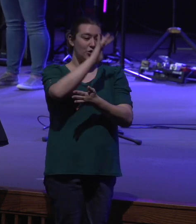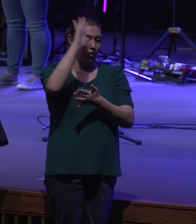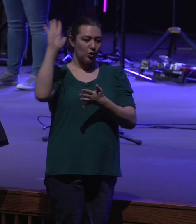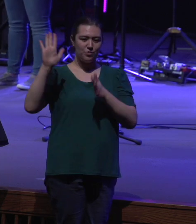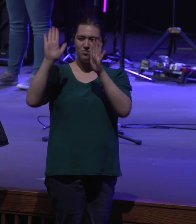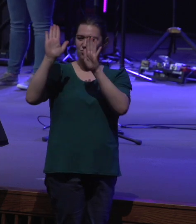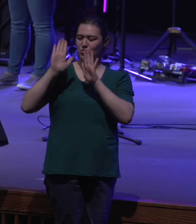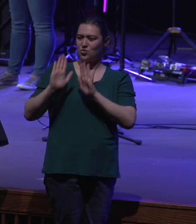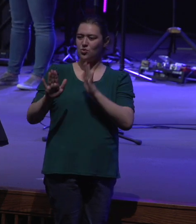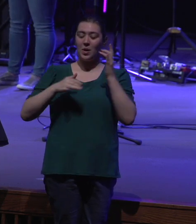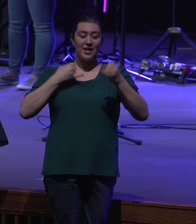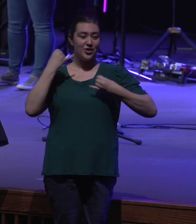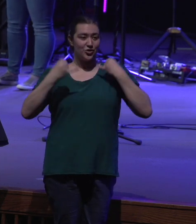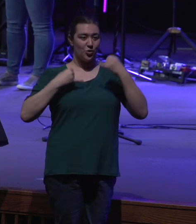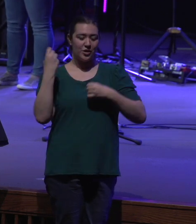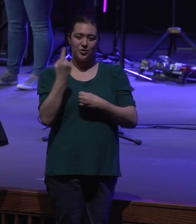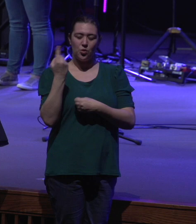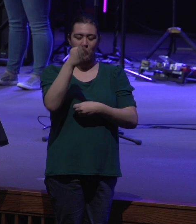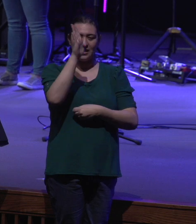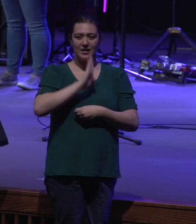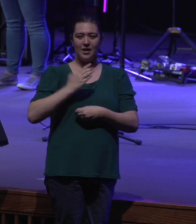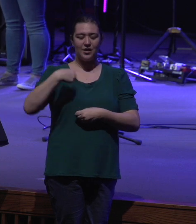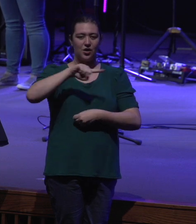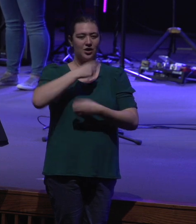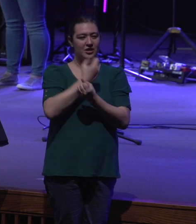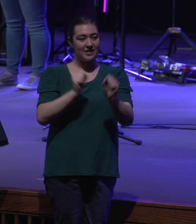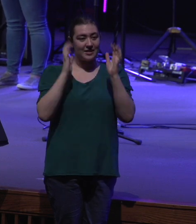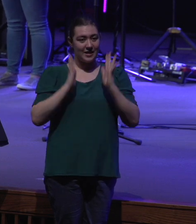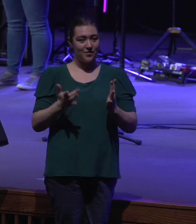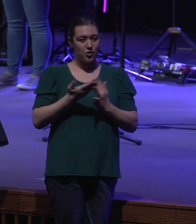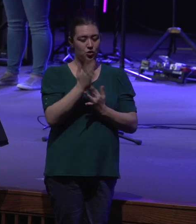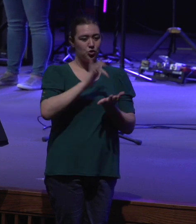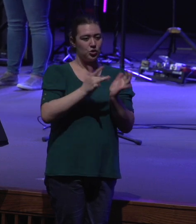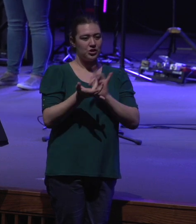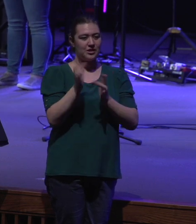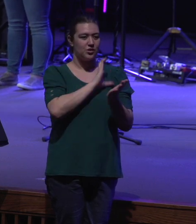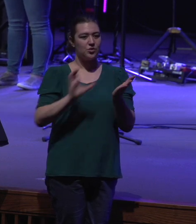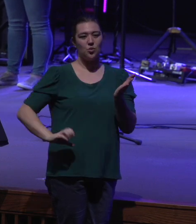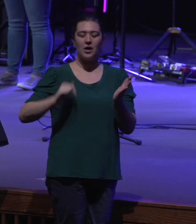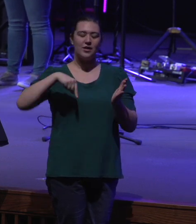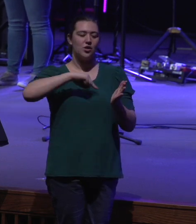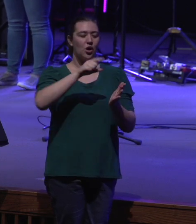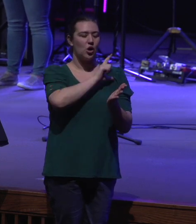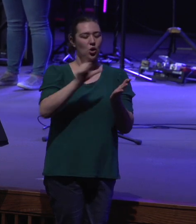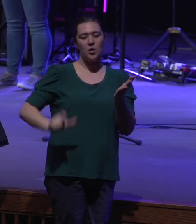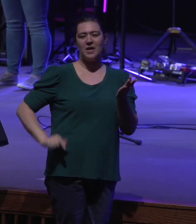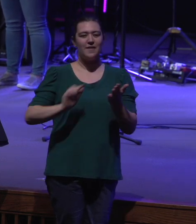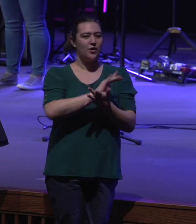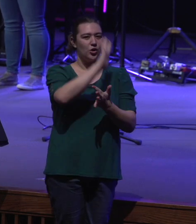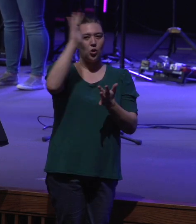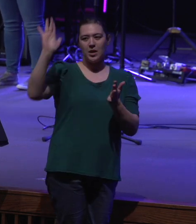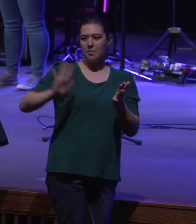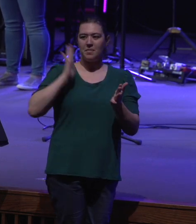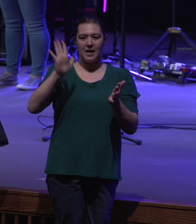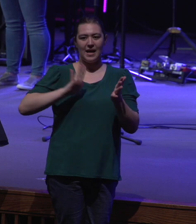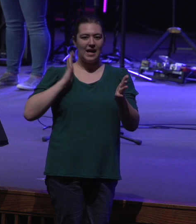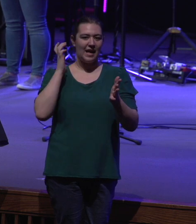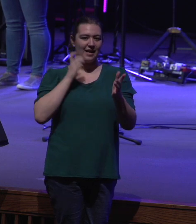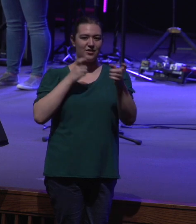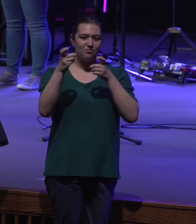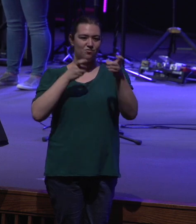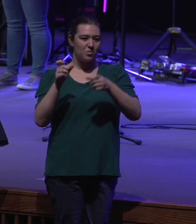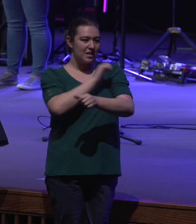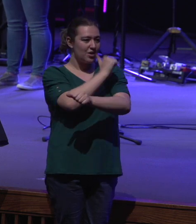with great joy, to the only God, our Savior, through Jesus Christ, our Lord, be glory, majesty, dominion,